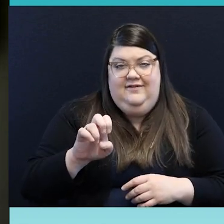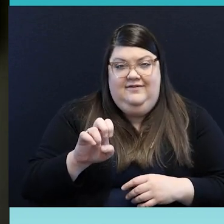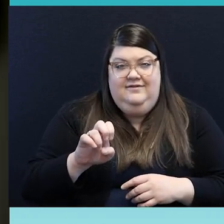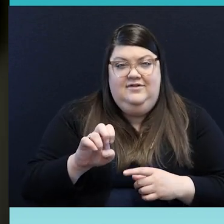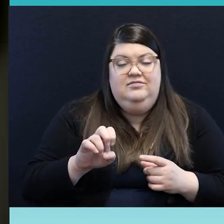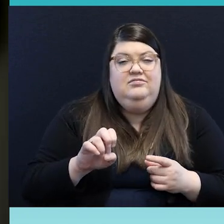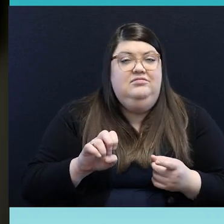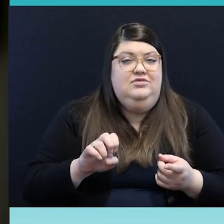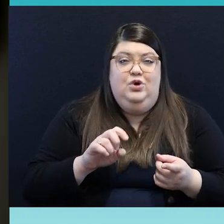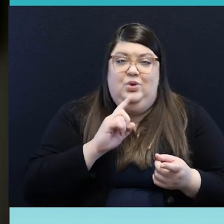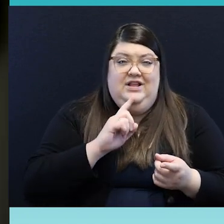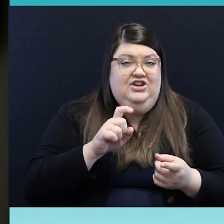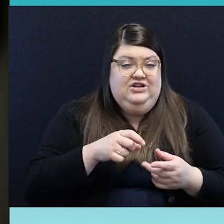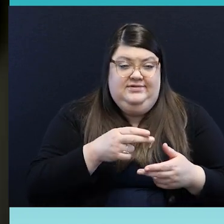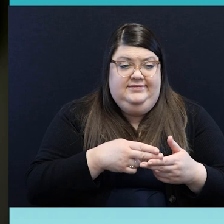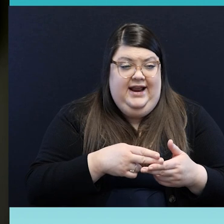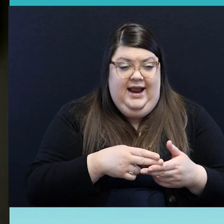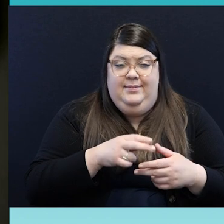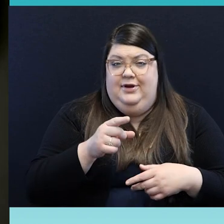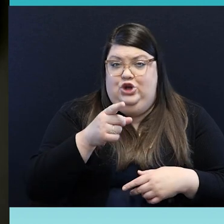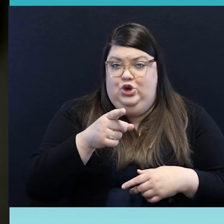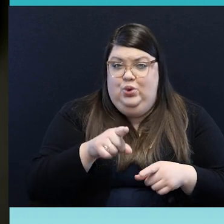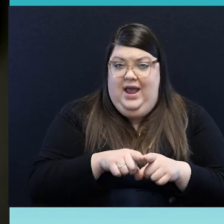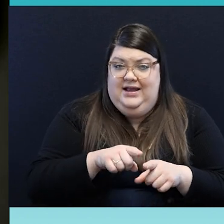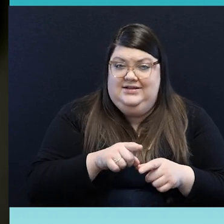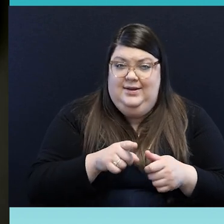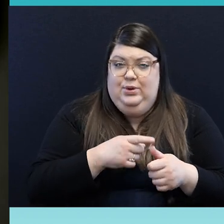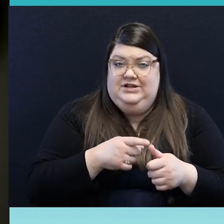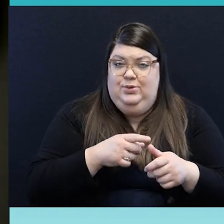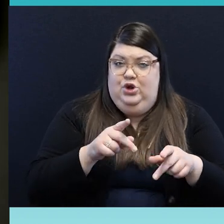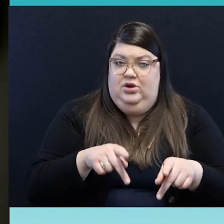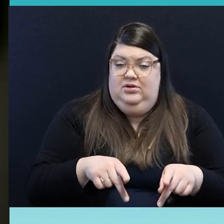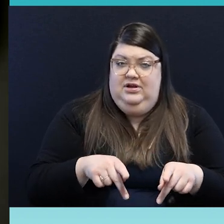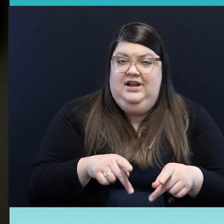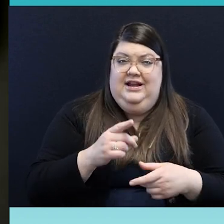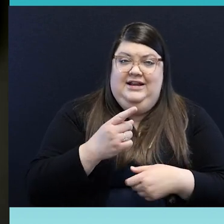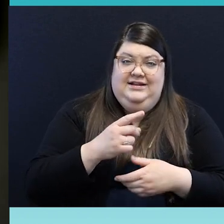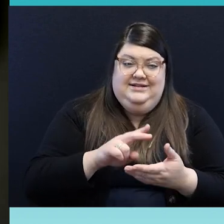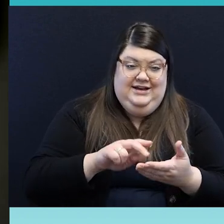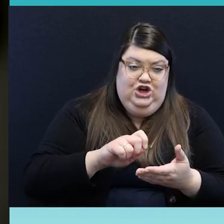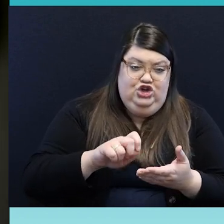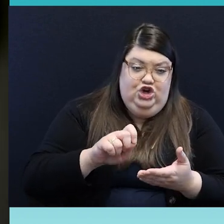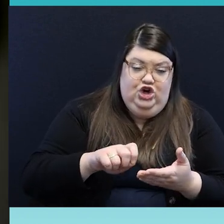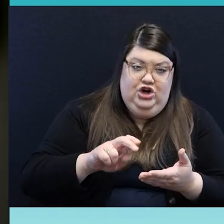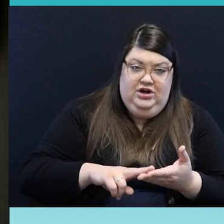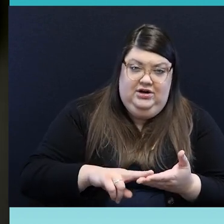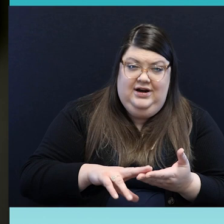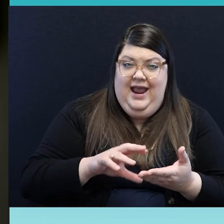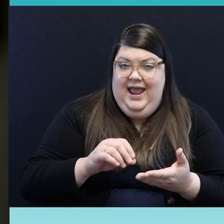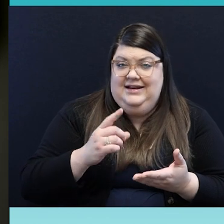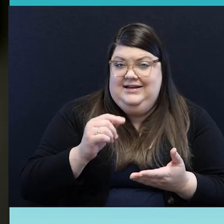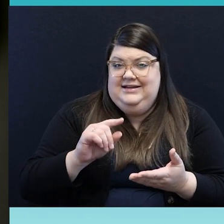document. You as the principal sign it, you date your signature, and your signature has to be